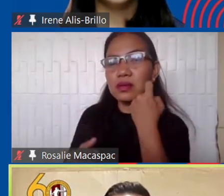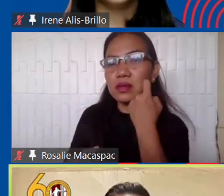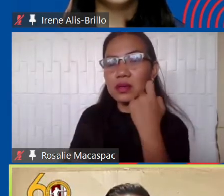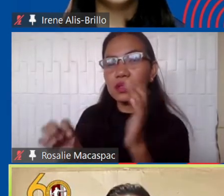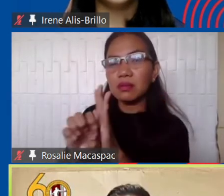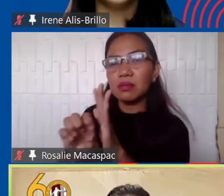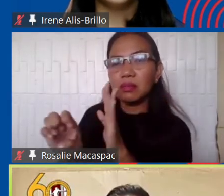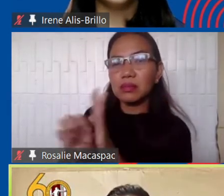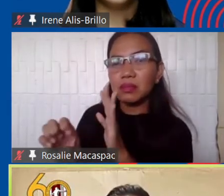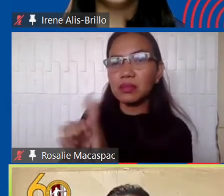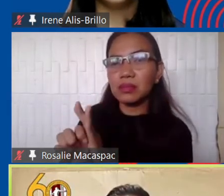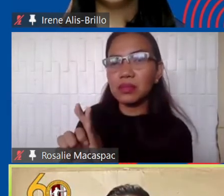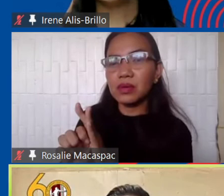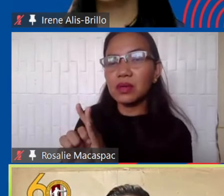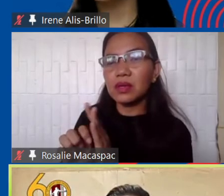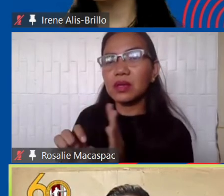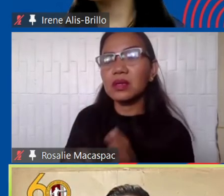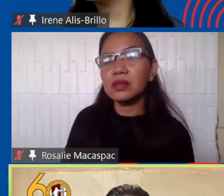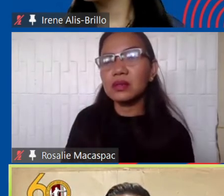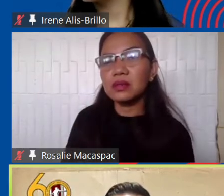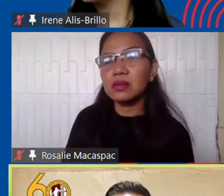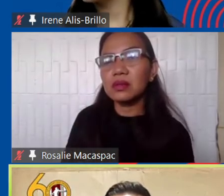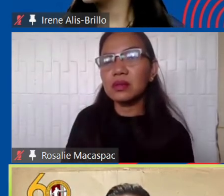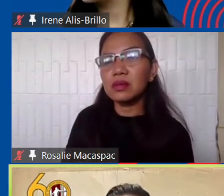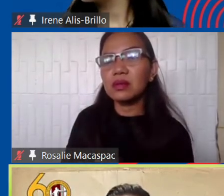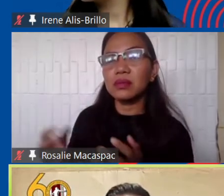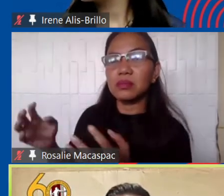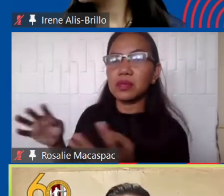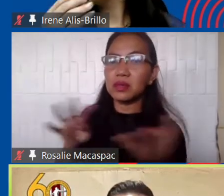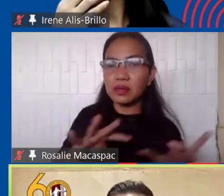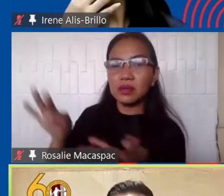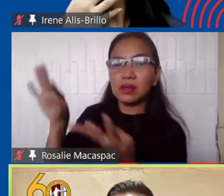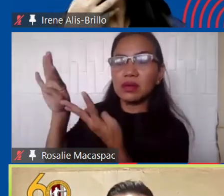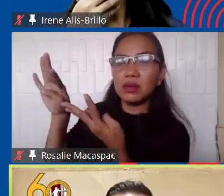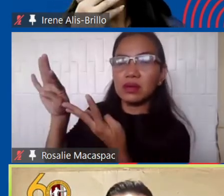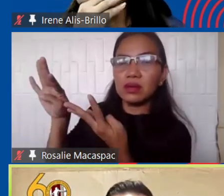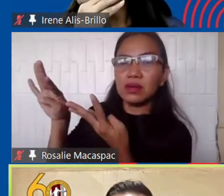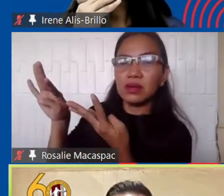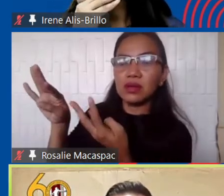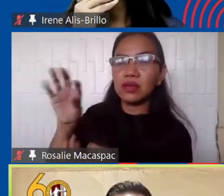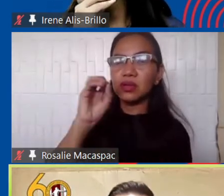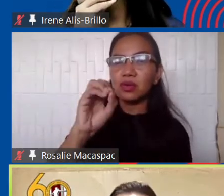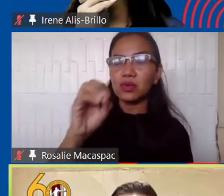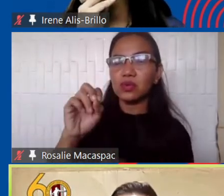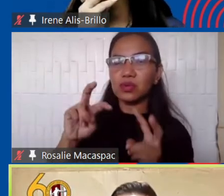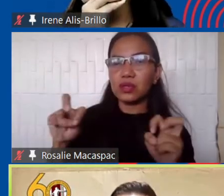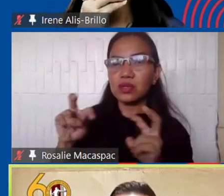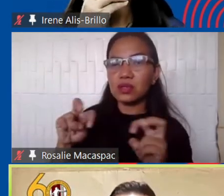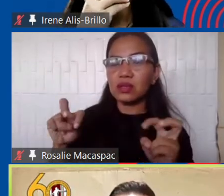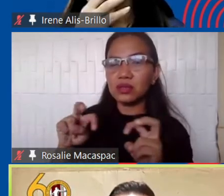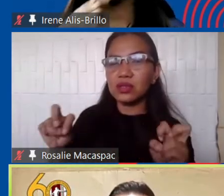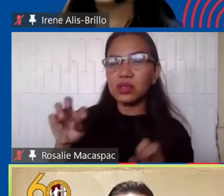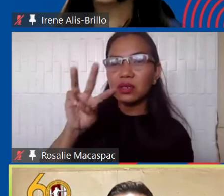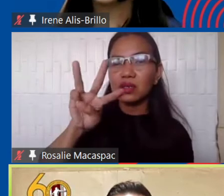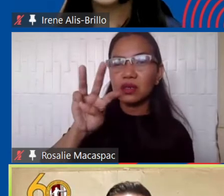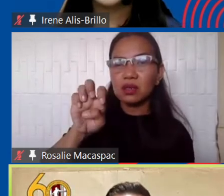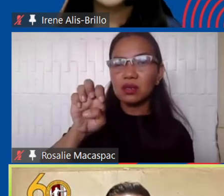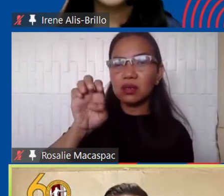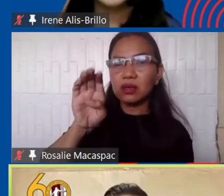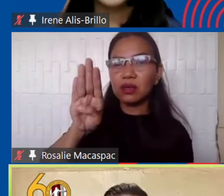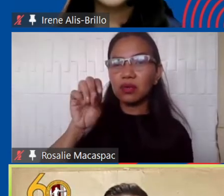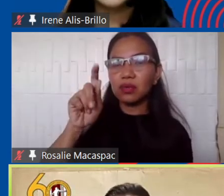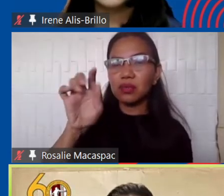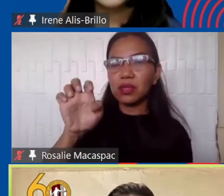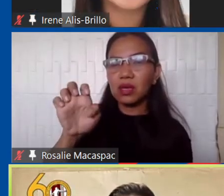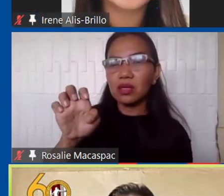some academics, what they do is that they upload their own research in their own website, no, or sometimes